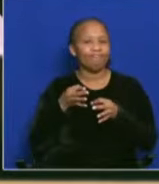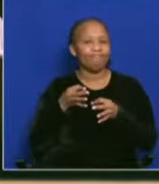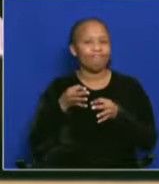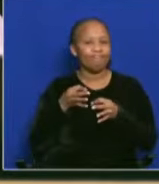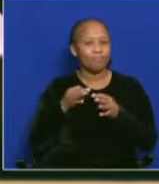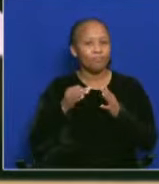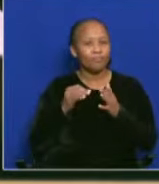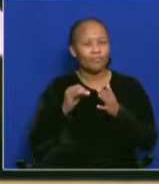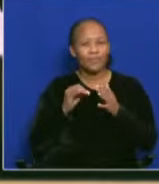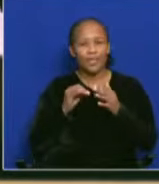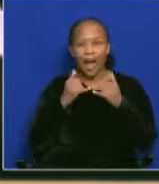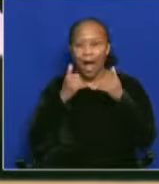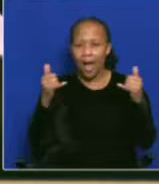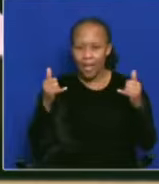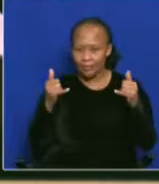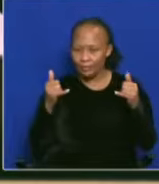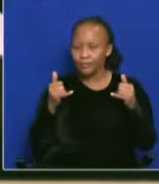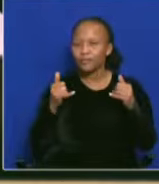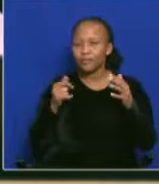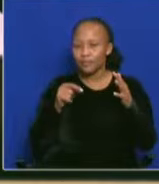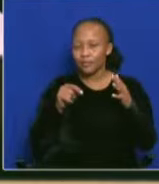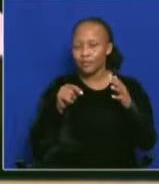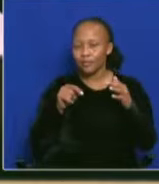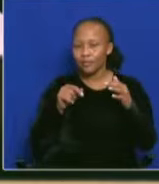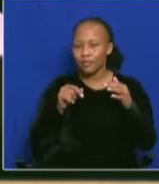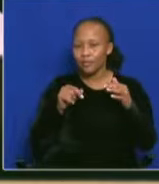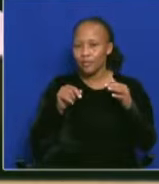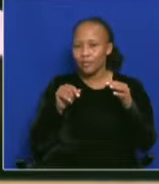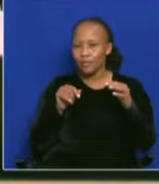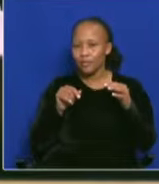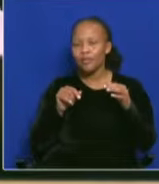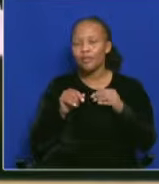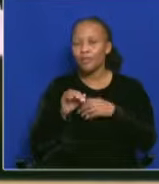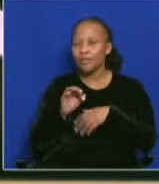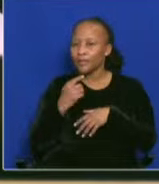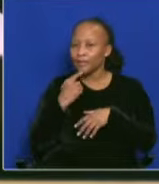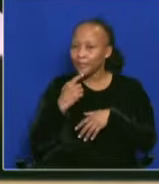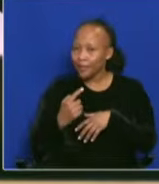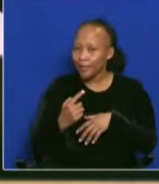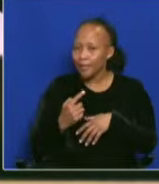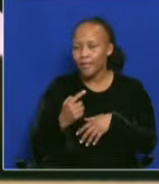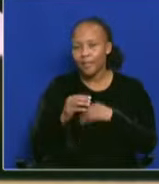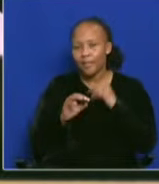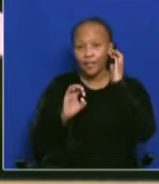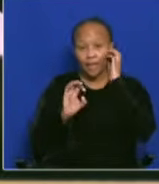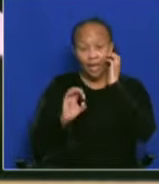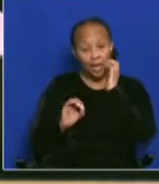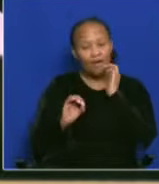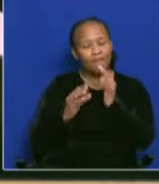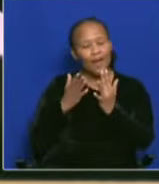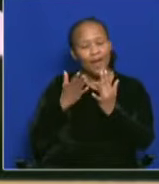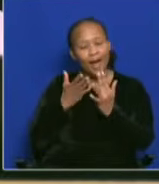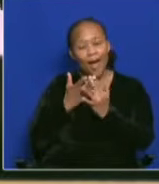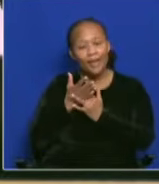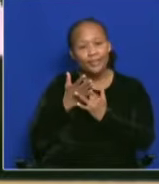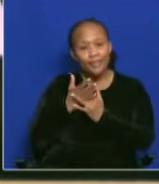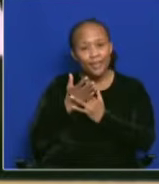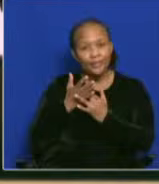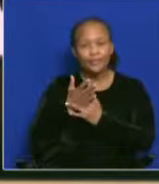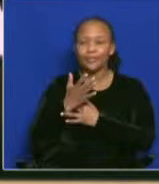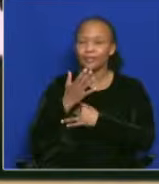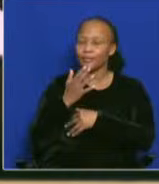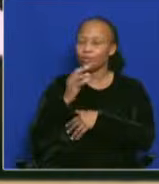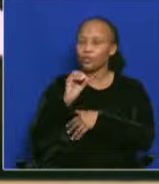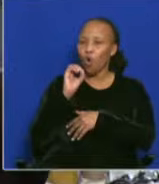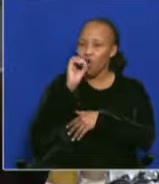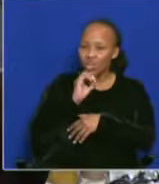had highlighted where he says, he asks us to have regard to the original document or affidavit. And I